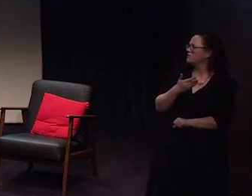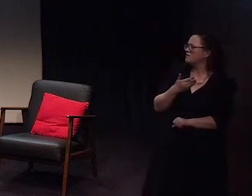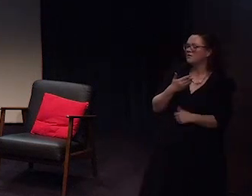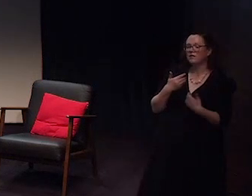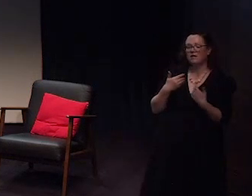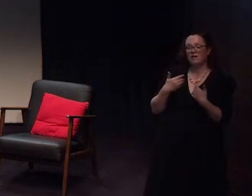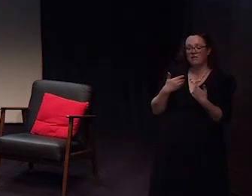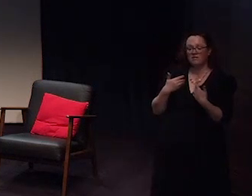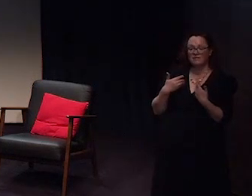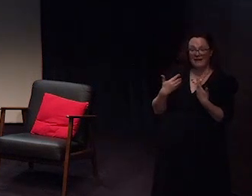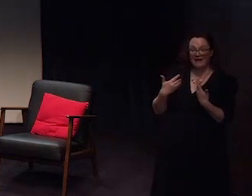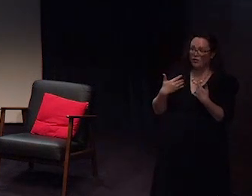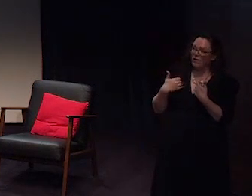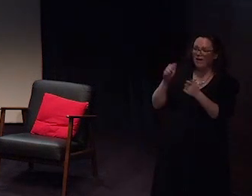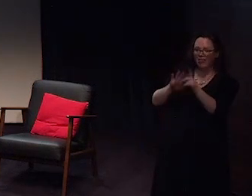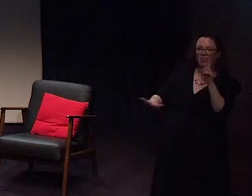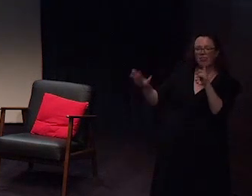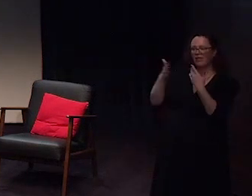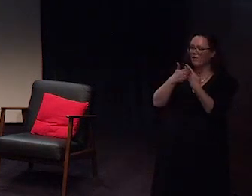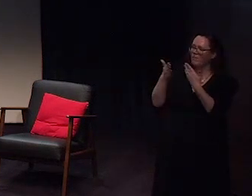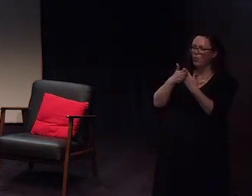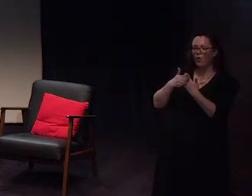live video will become widespread very quickly.